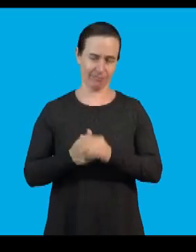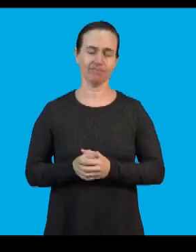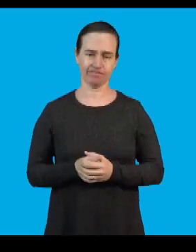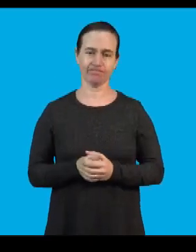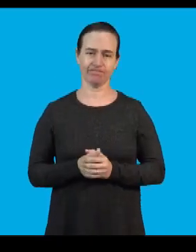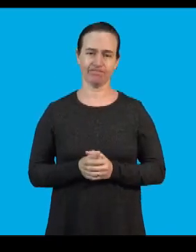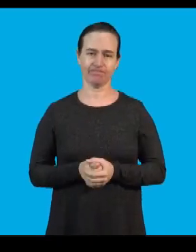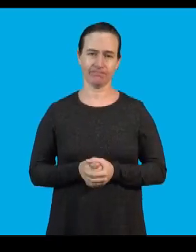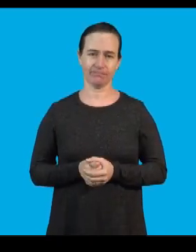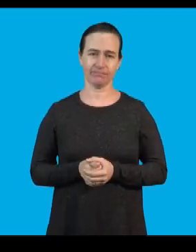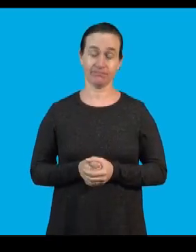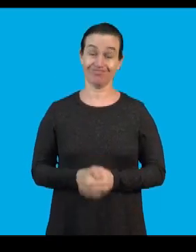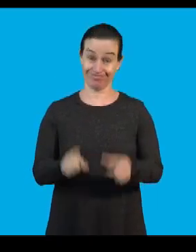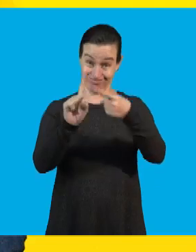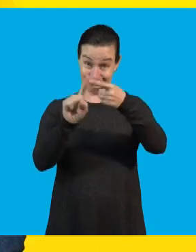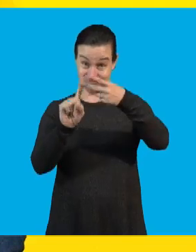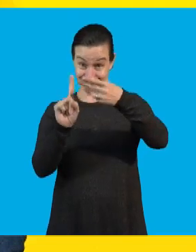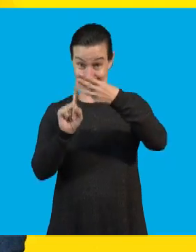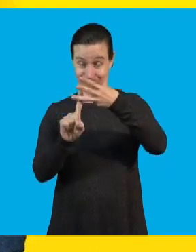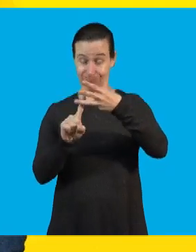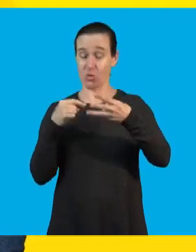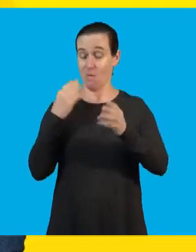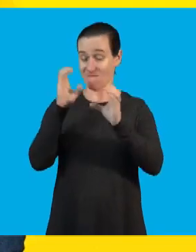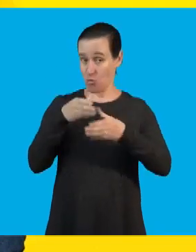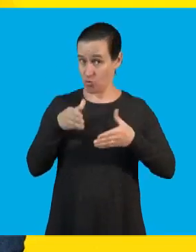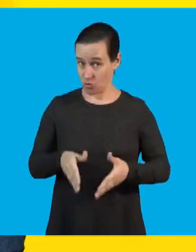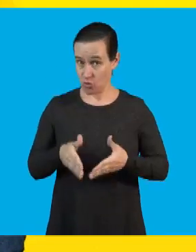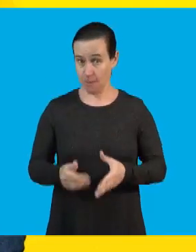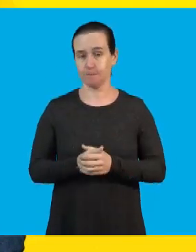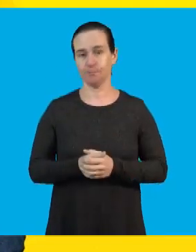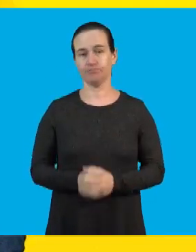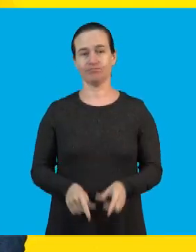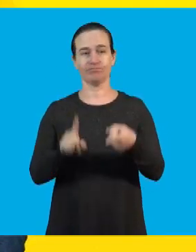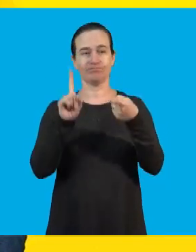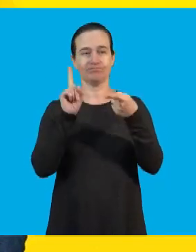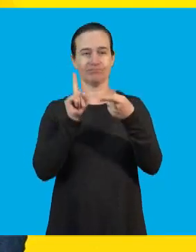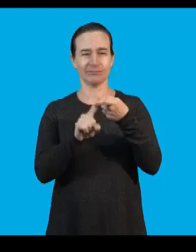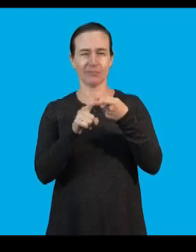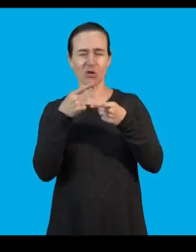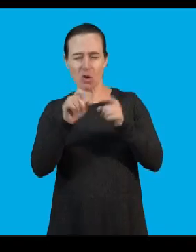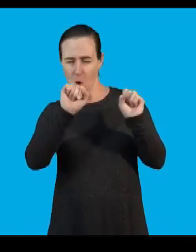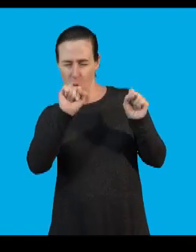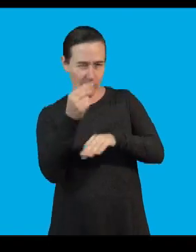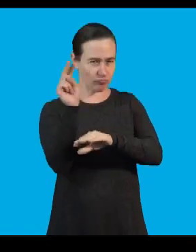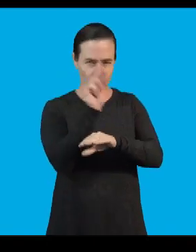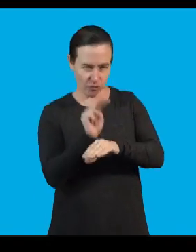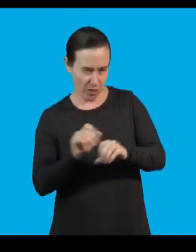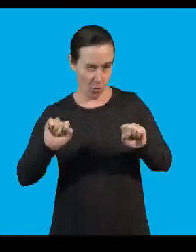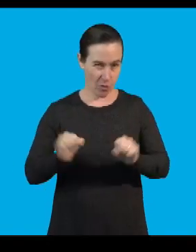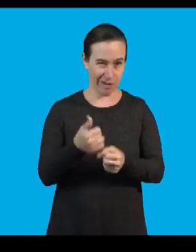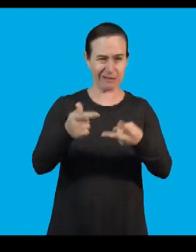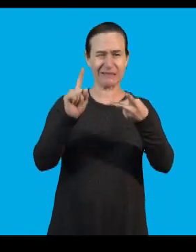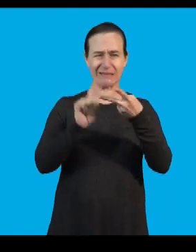skills. So remember, there are three aspects that we're going to look at, right? It will be skimming and scanning